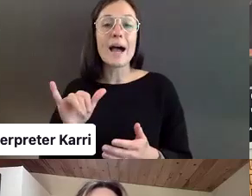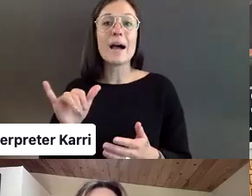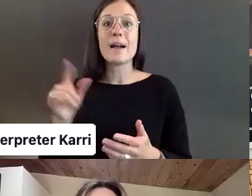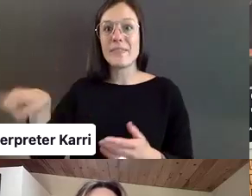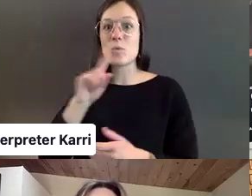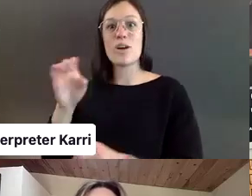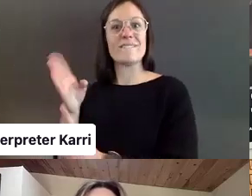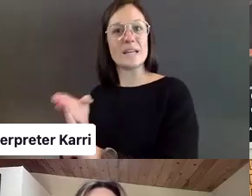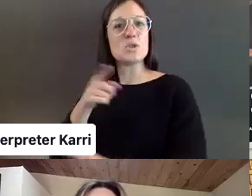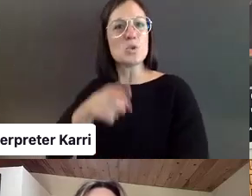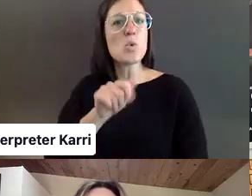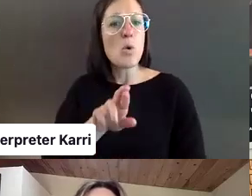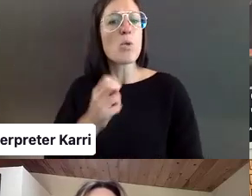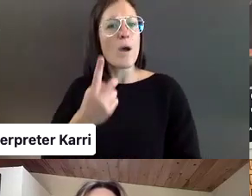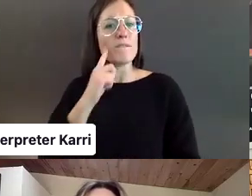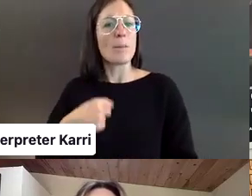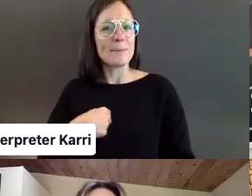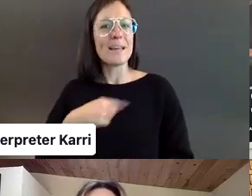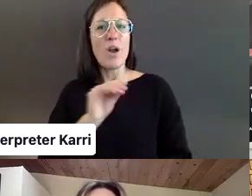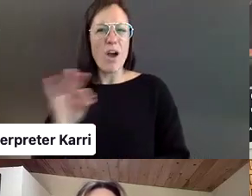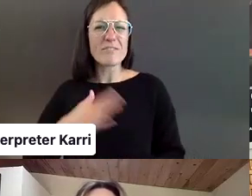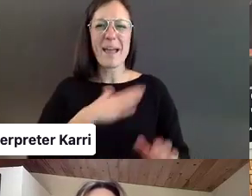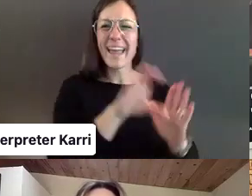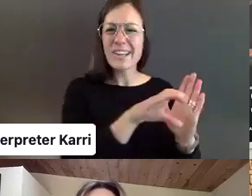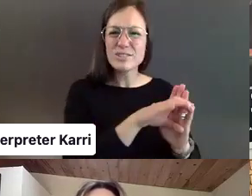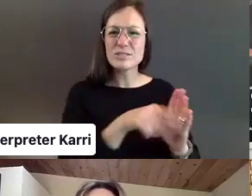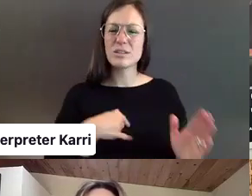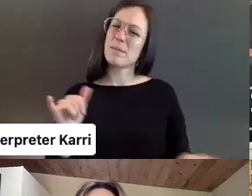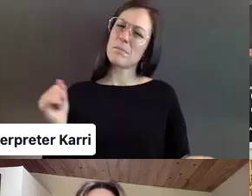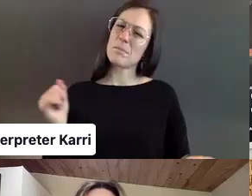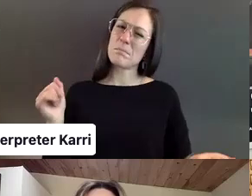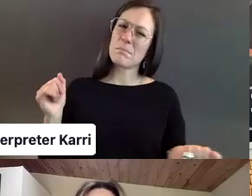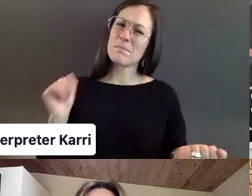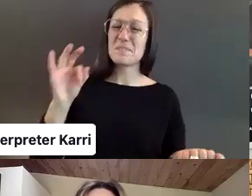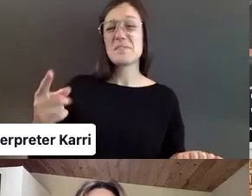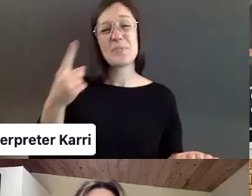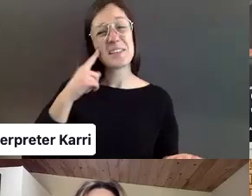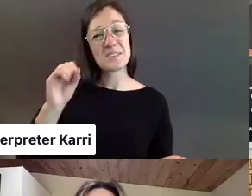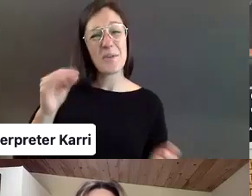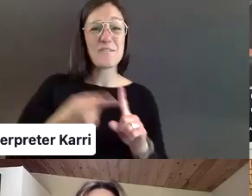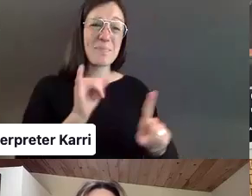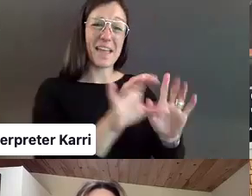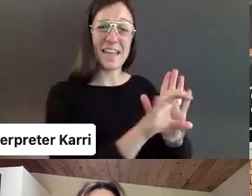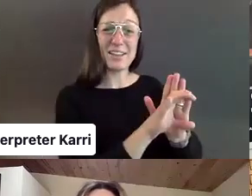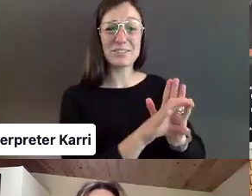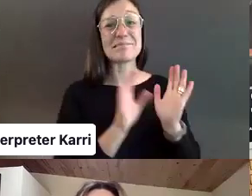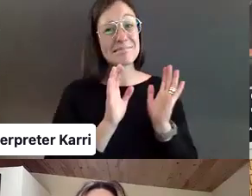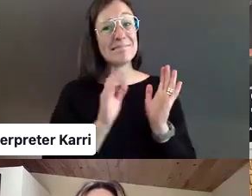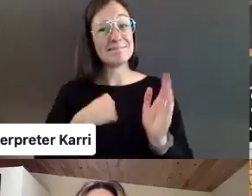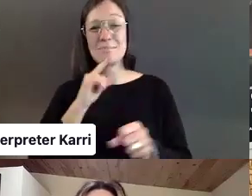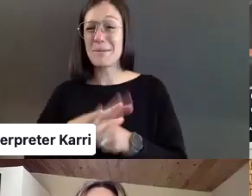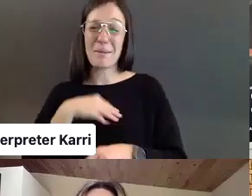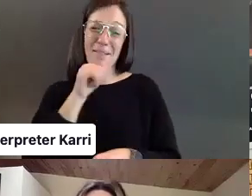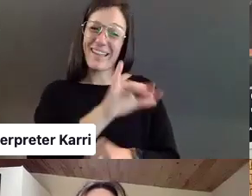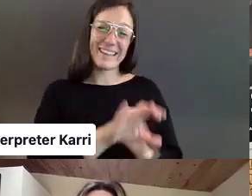you're the one for me off of a character I played. And I'm like, if you think so from that character, I promise I am not.